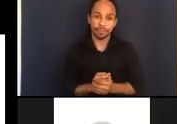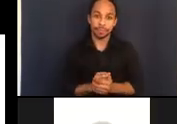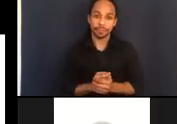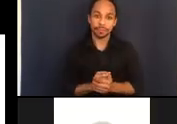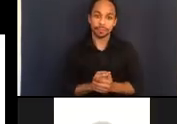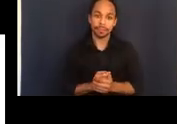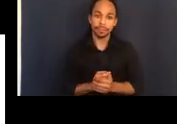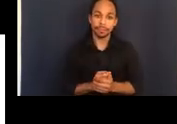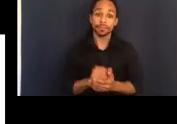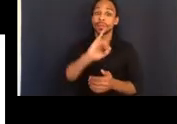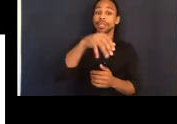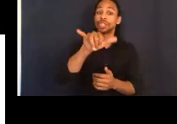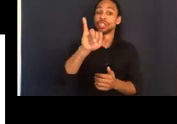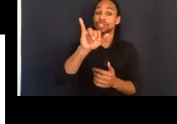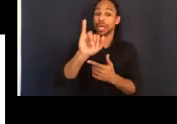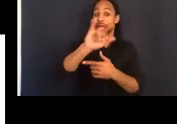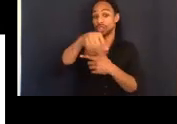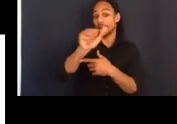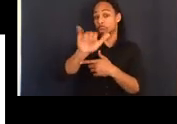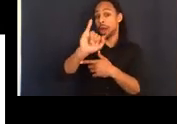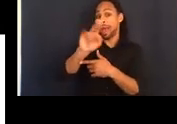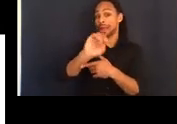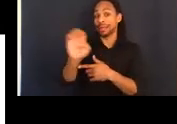Next, Jayinee Basu.